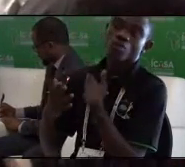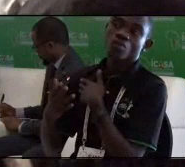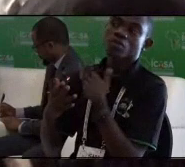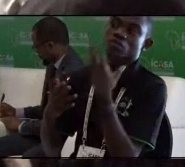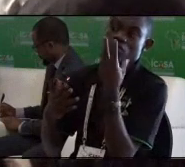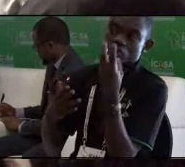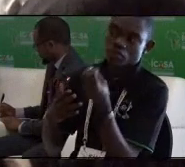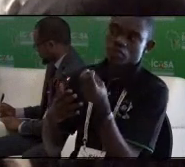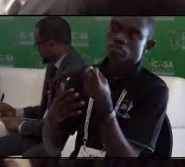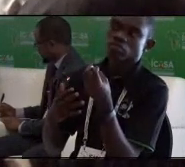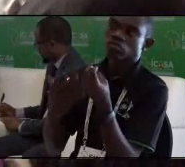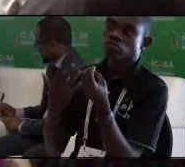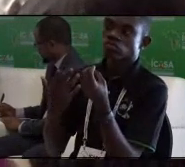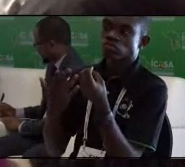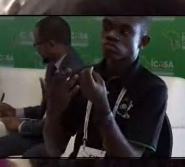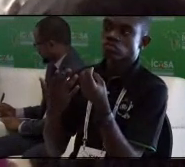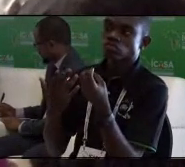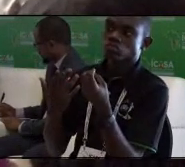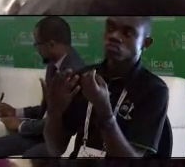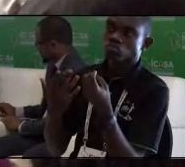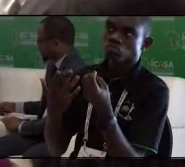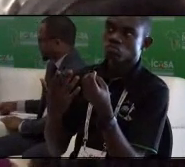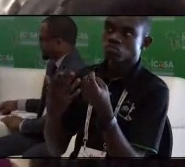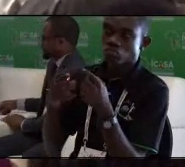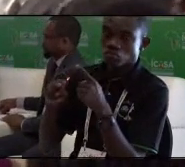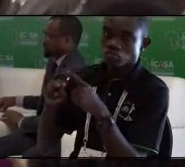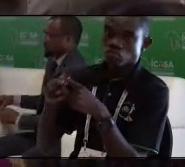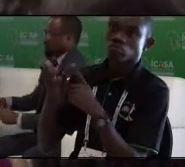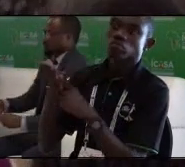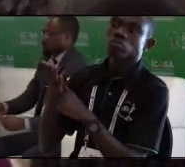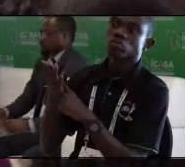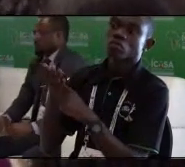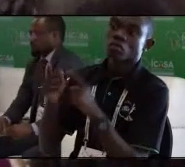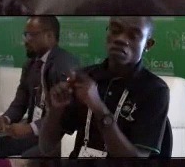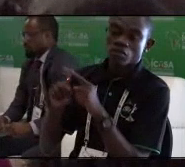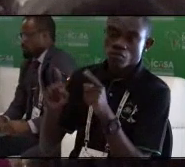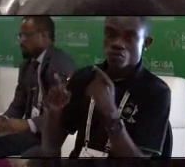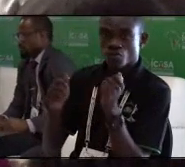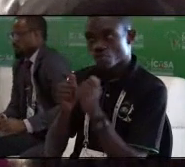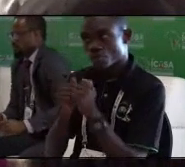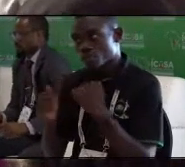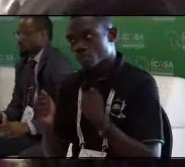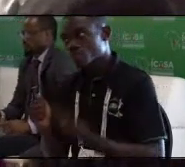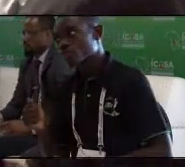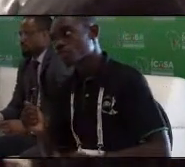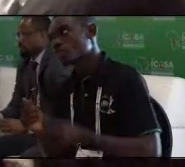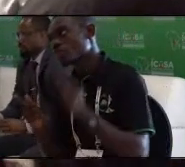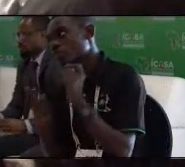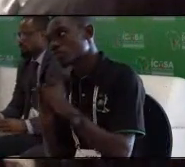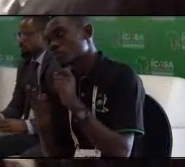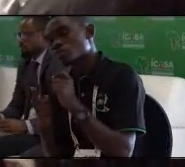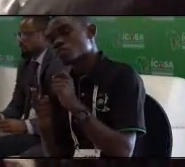itself, the same as we have with pregnancy tests, where the population feels compelled to go and demand rather than